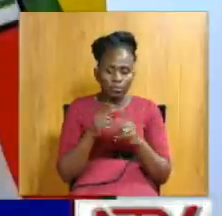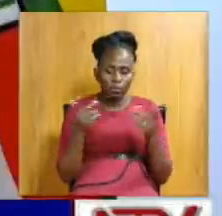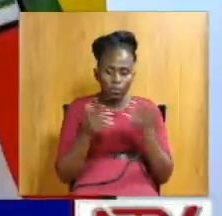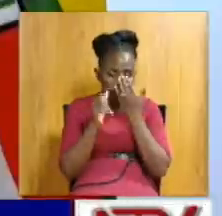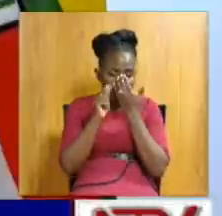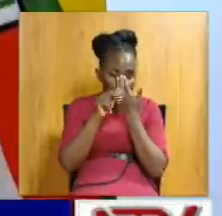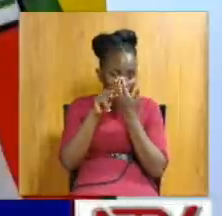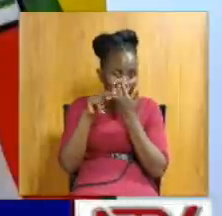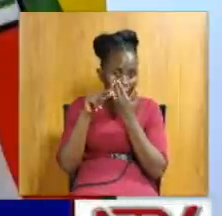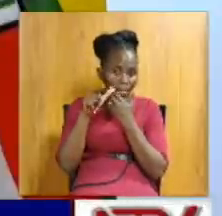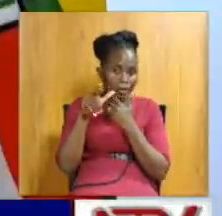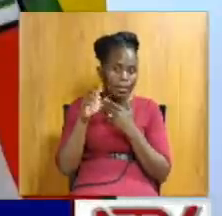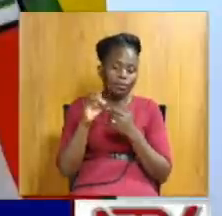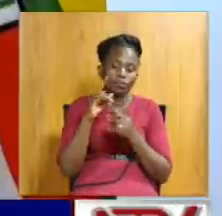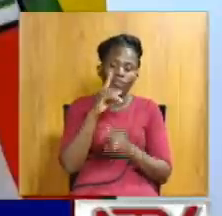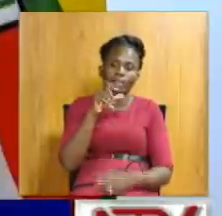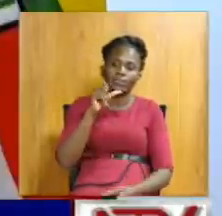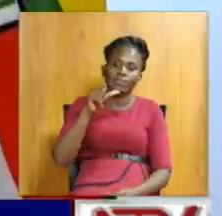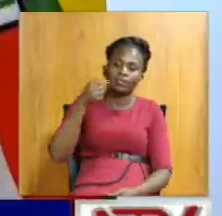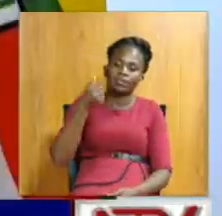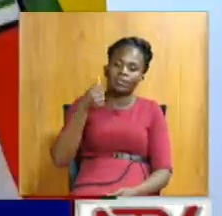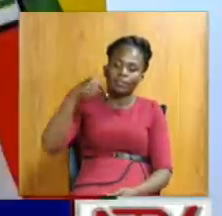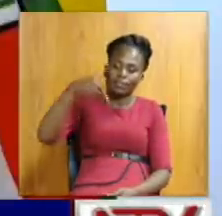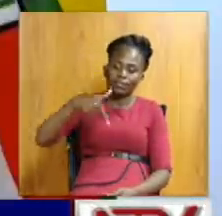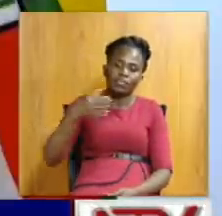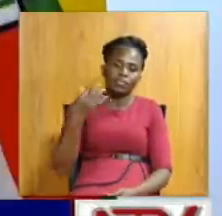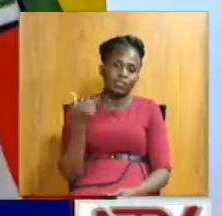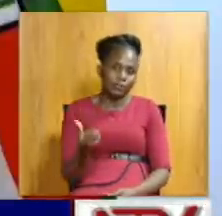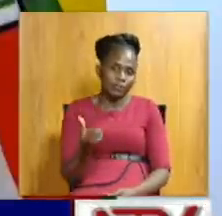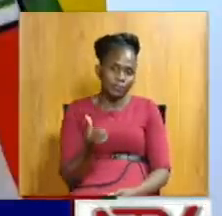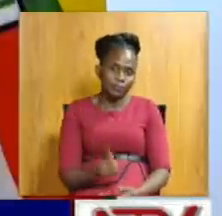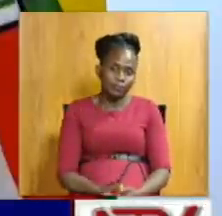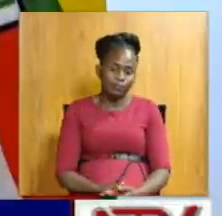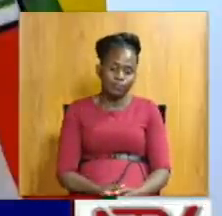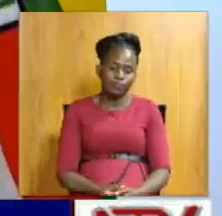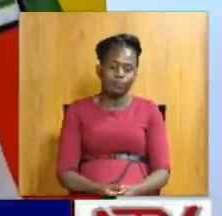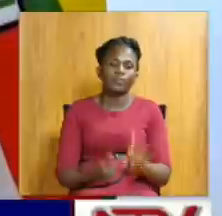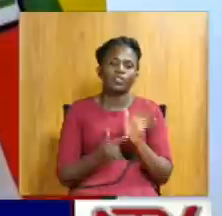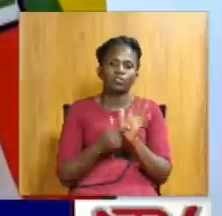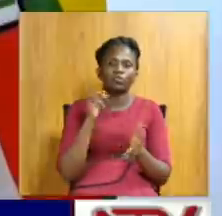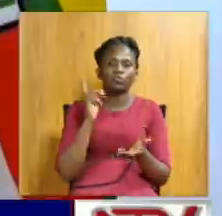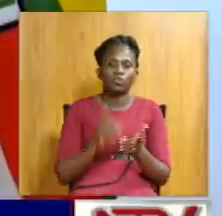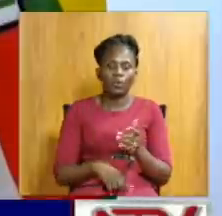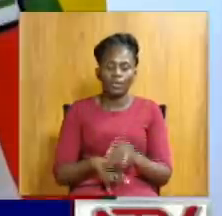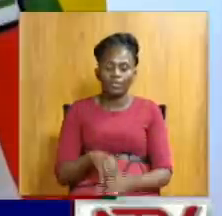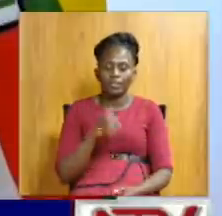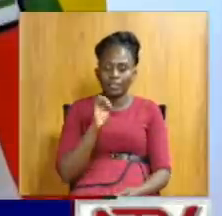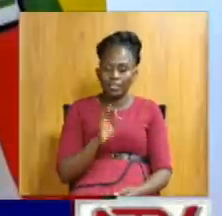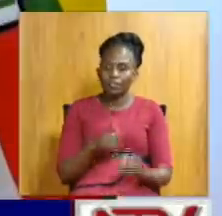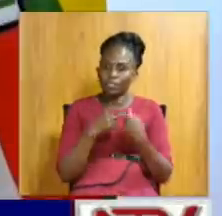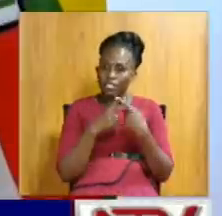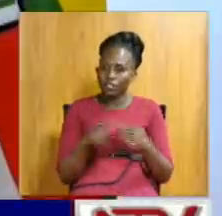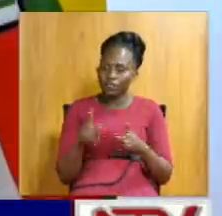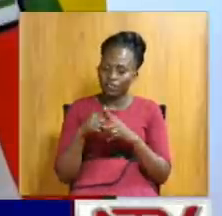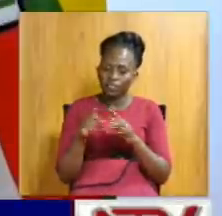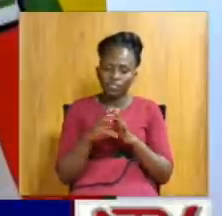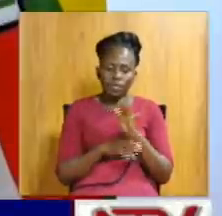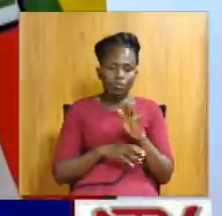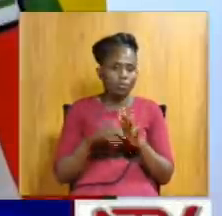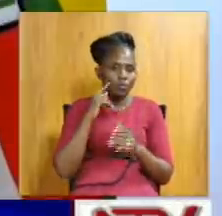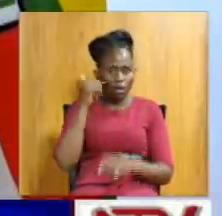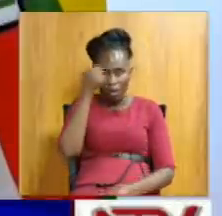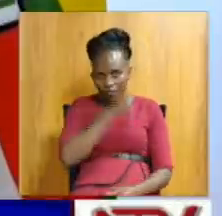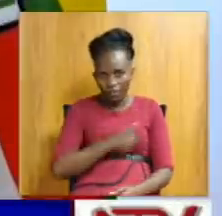crisis of 1976. This shows that once the different chapters of the African